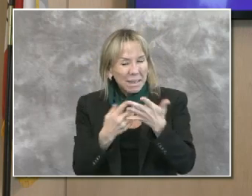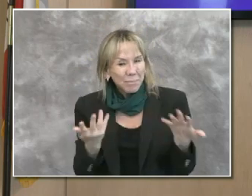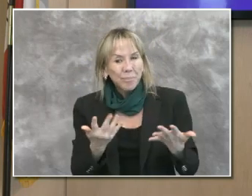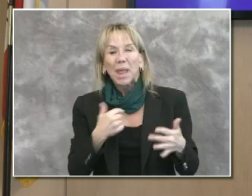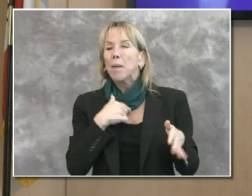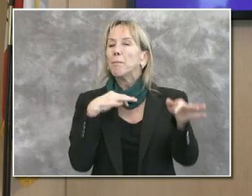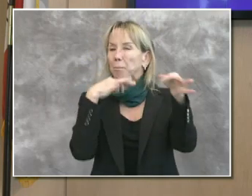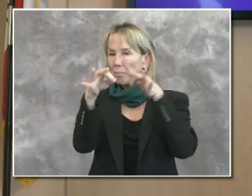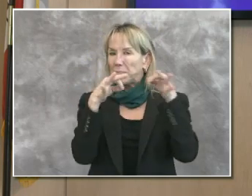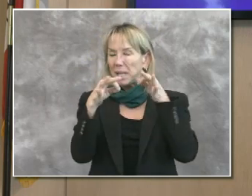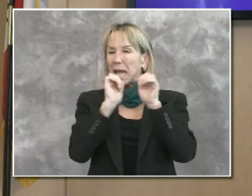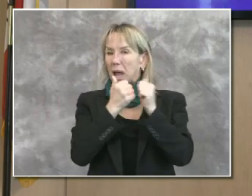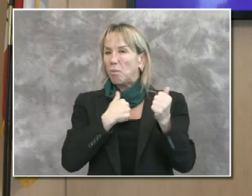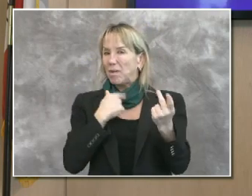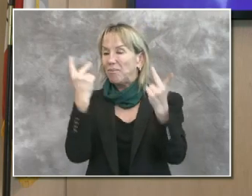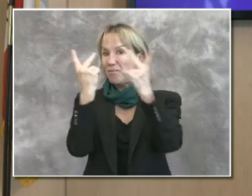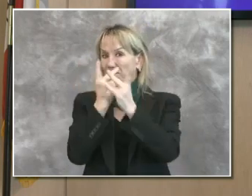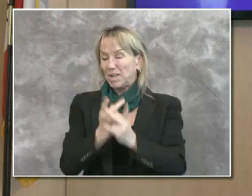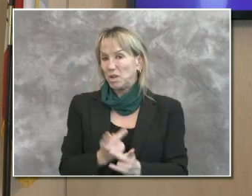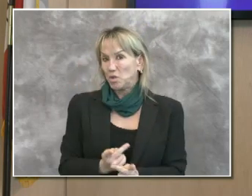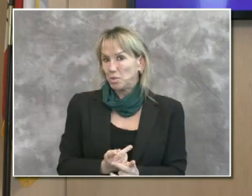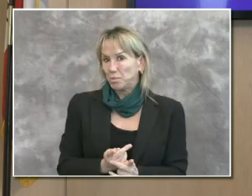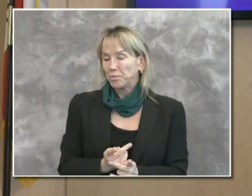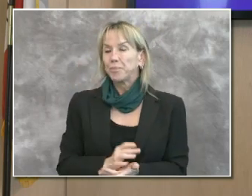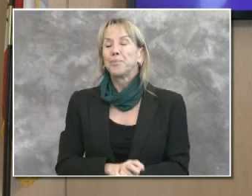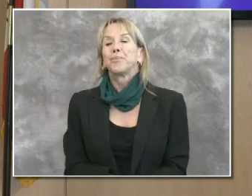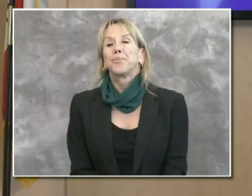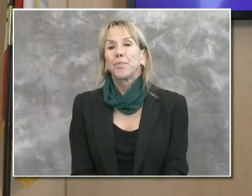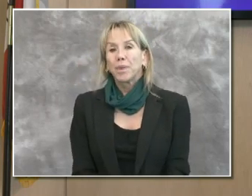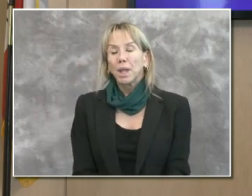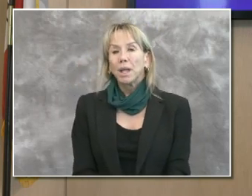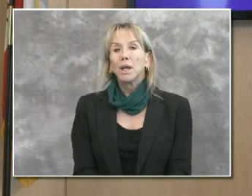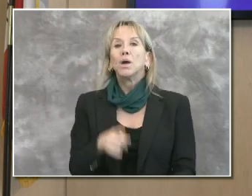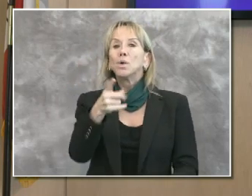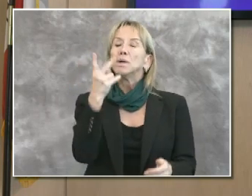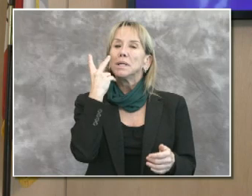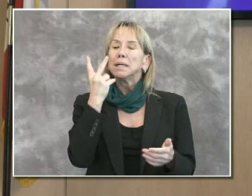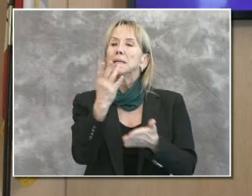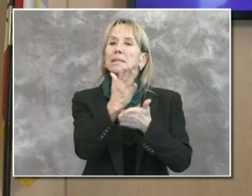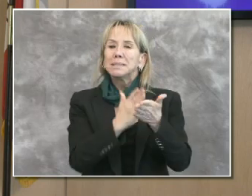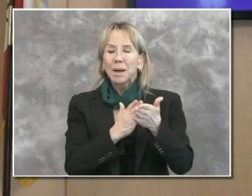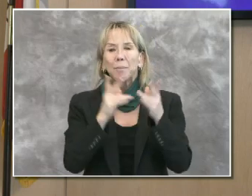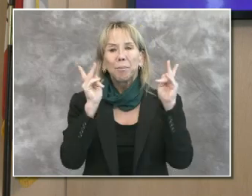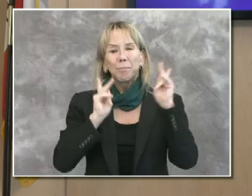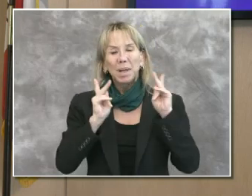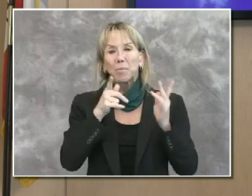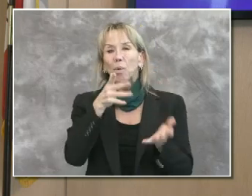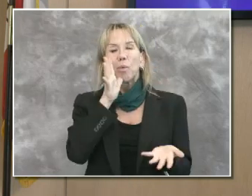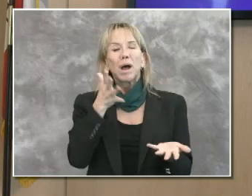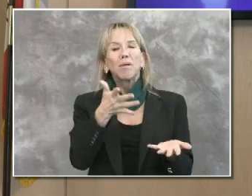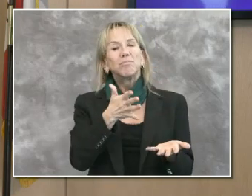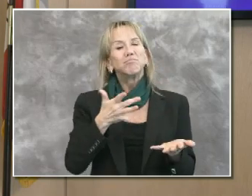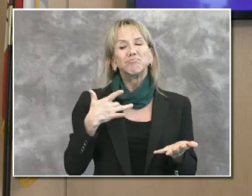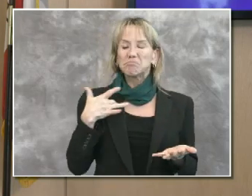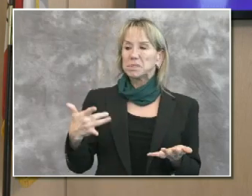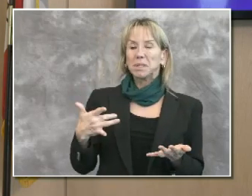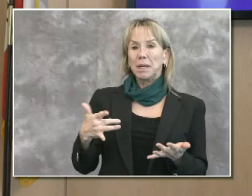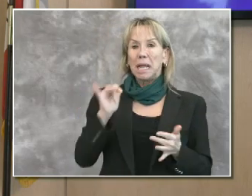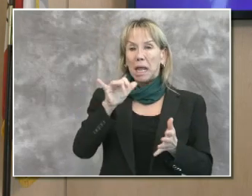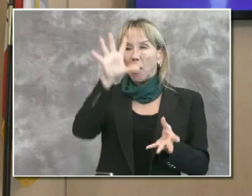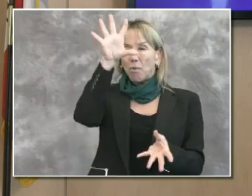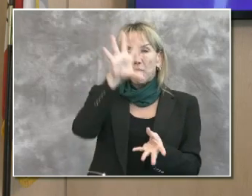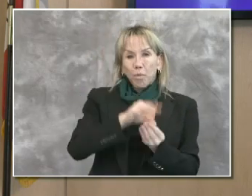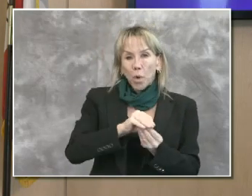of where we derive the numbers and a little bit of the thought process behind it. Some individuals will simply take the total, cut it in